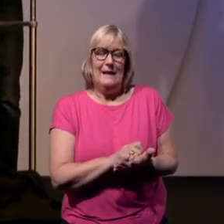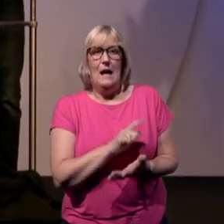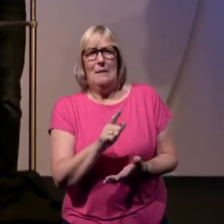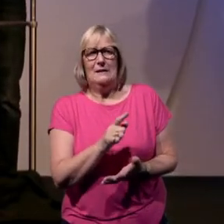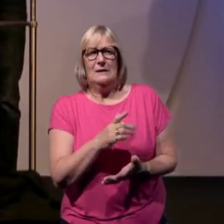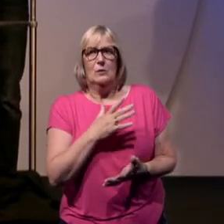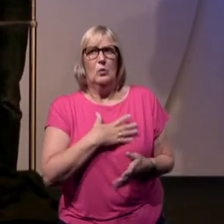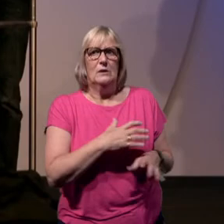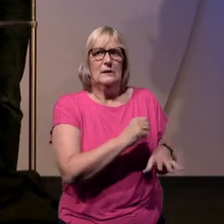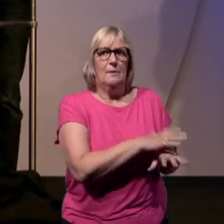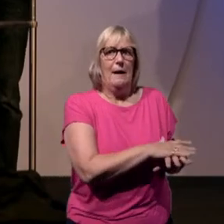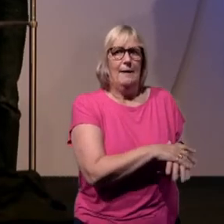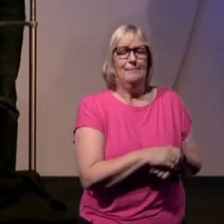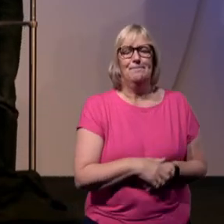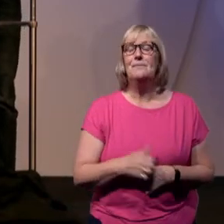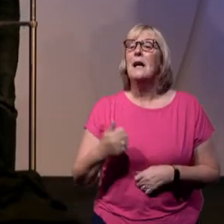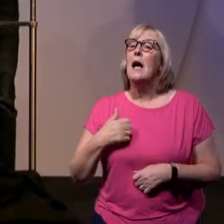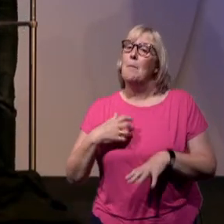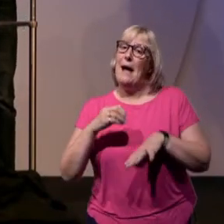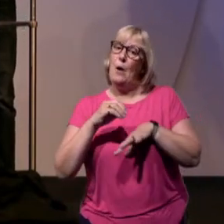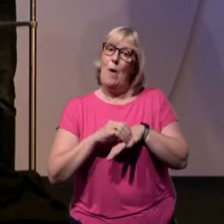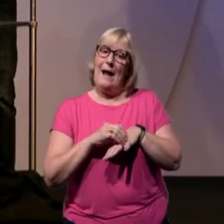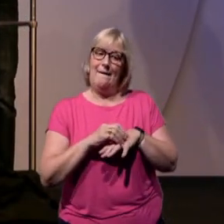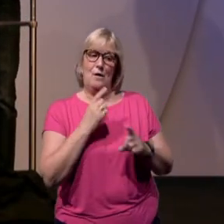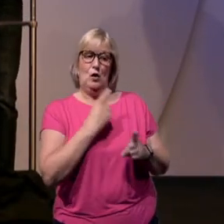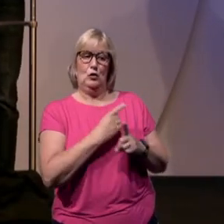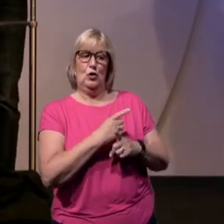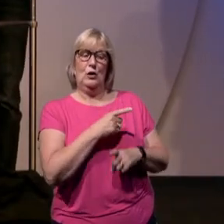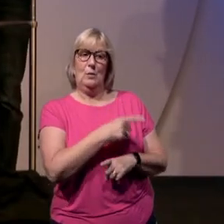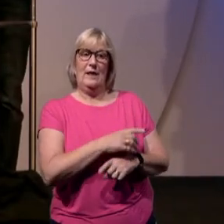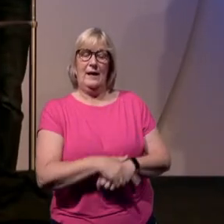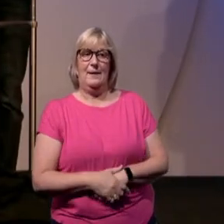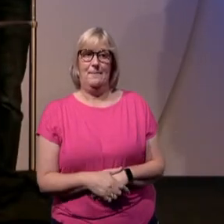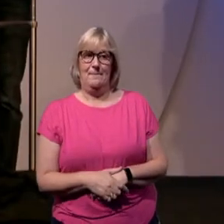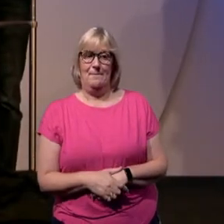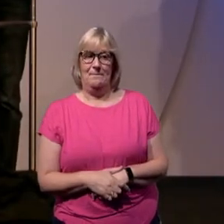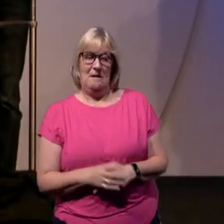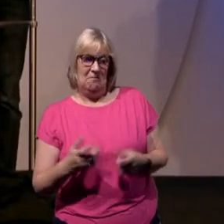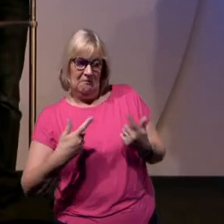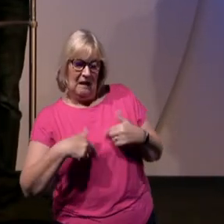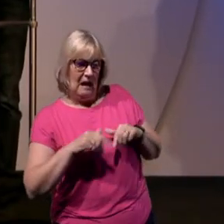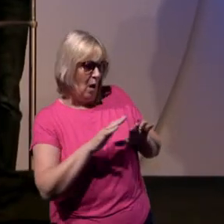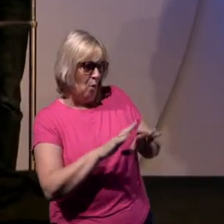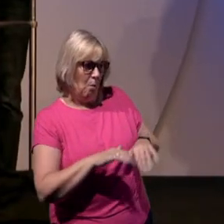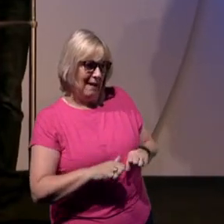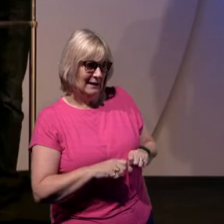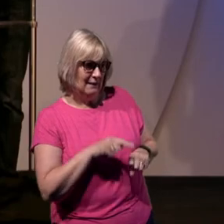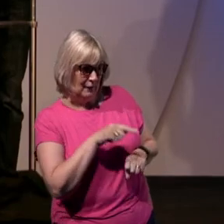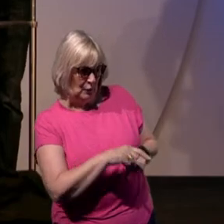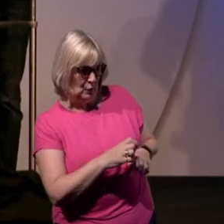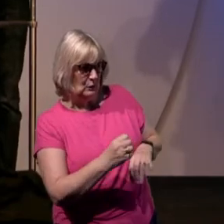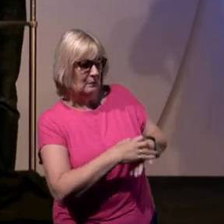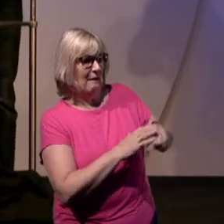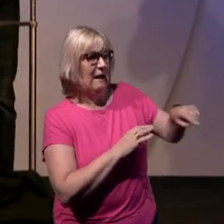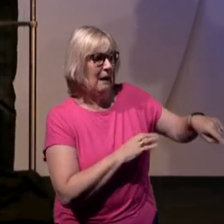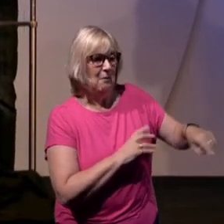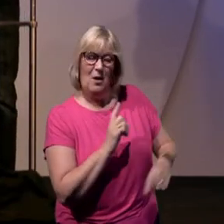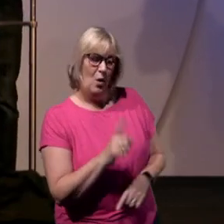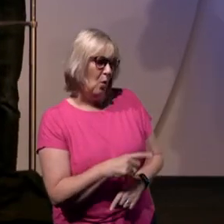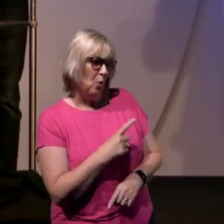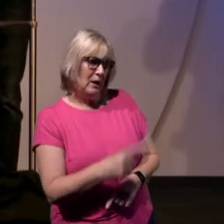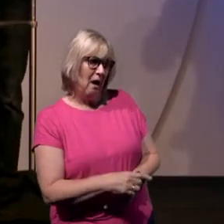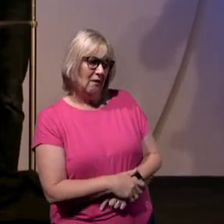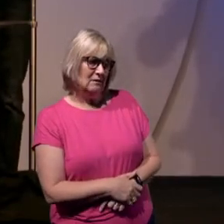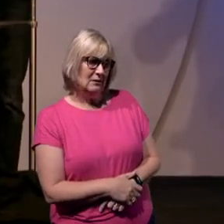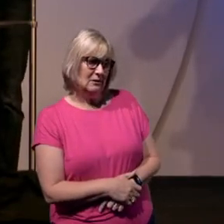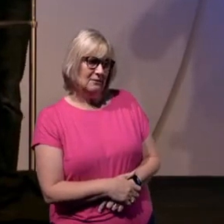My wife, who was a good friend of hers, spoke to her, and she had to say that we couldn't give her our blessing. She knew that there was a small